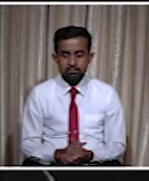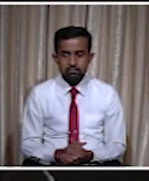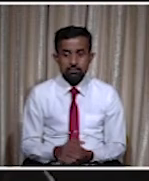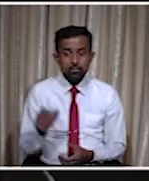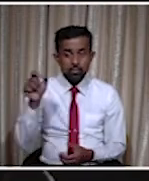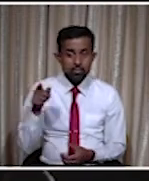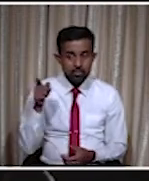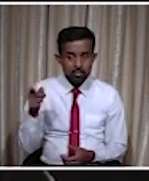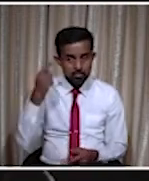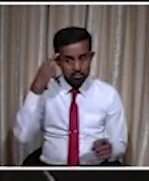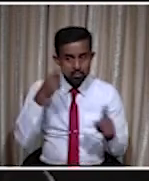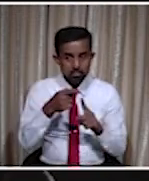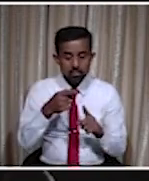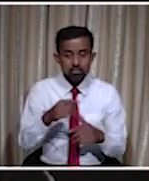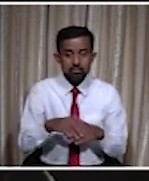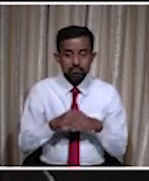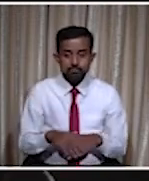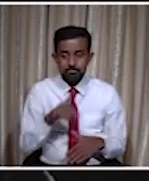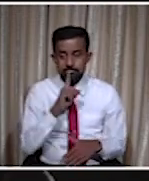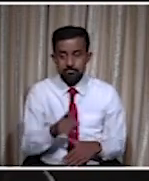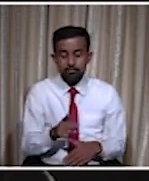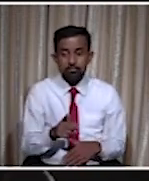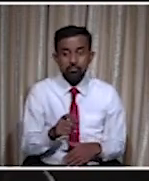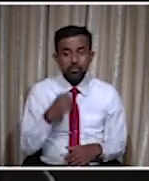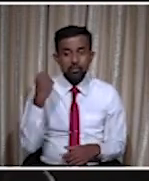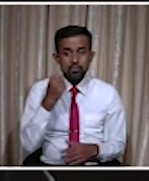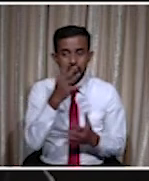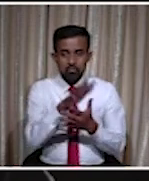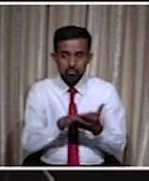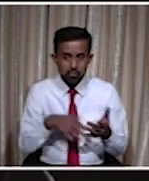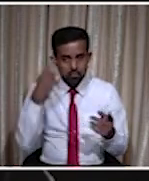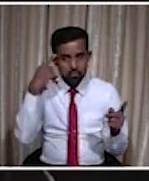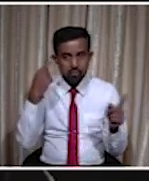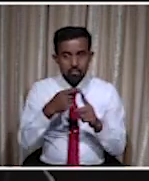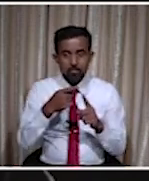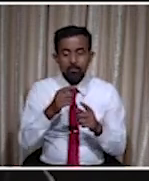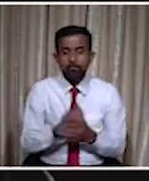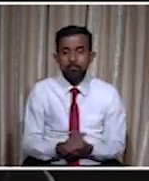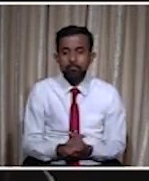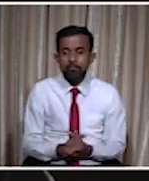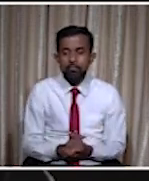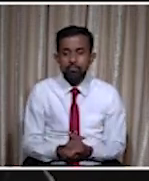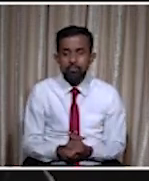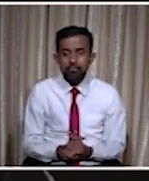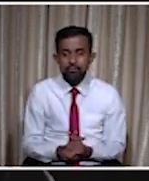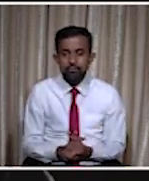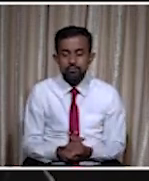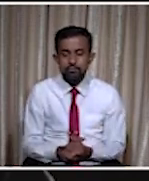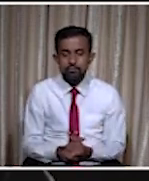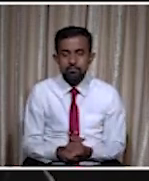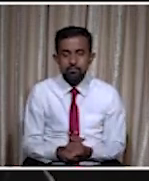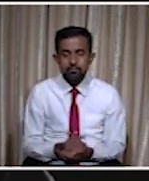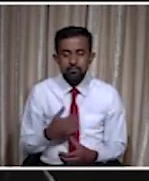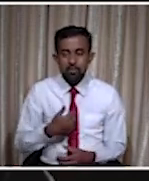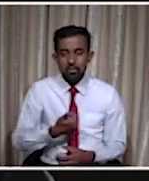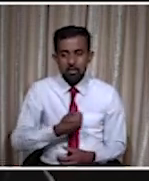let me also come to another particular point. Now, I would like to talk about a serious issue